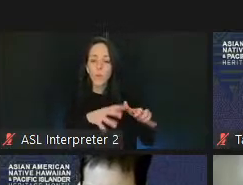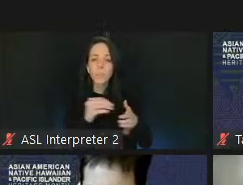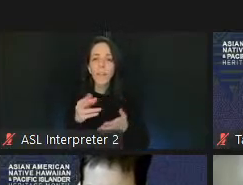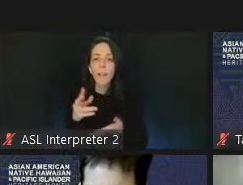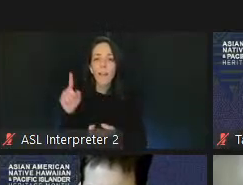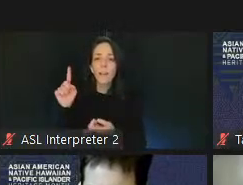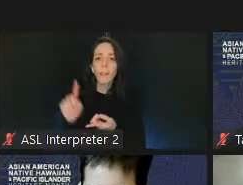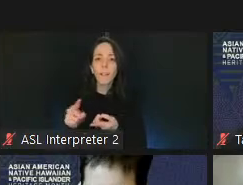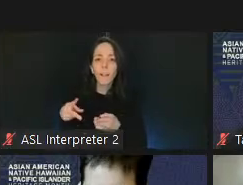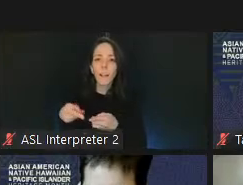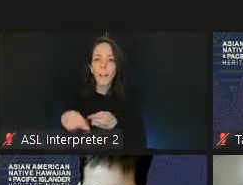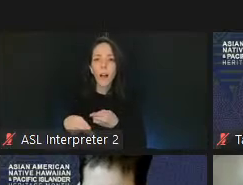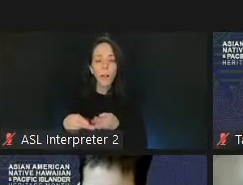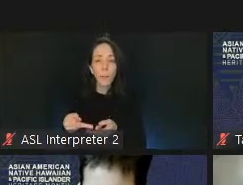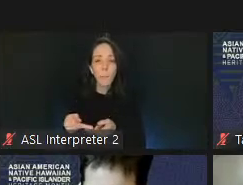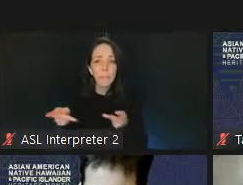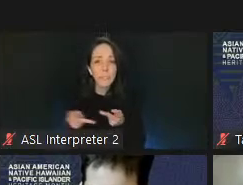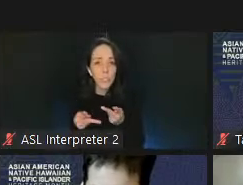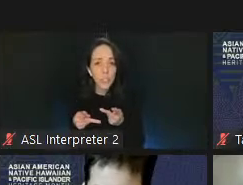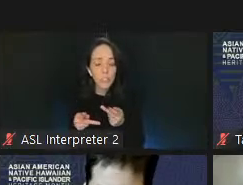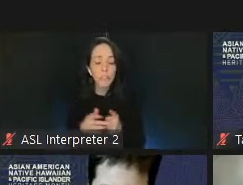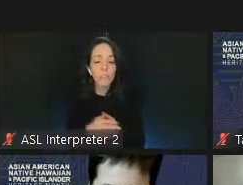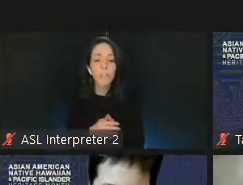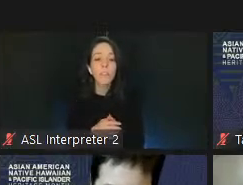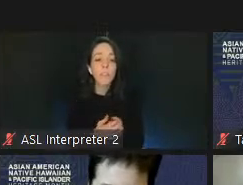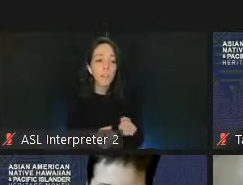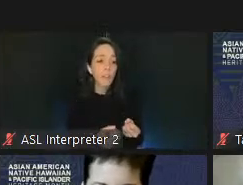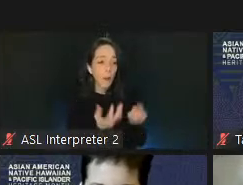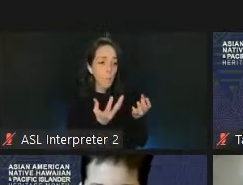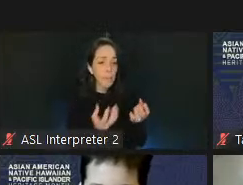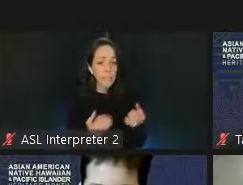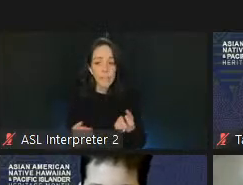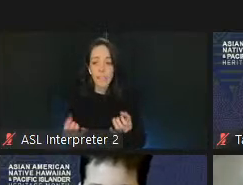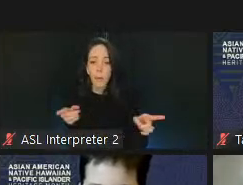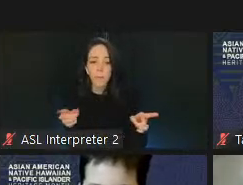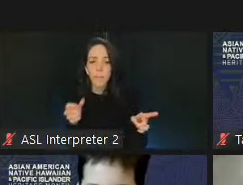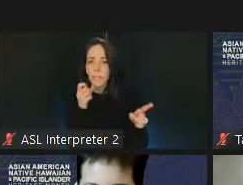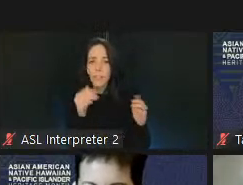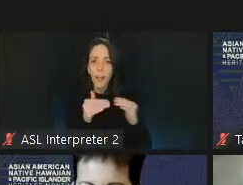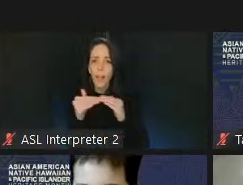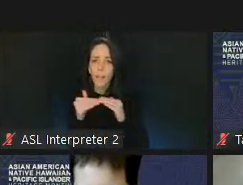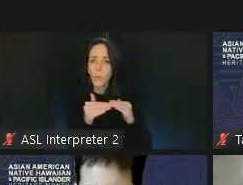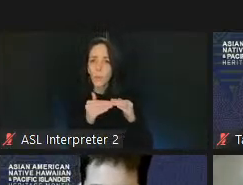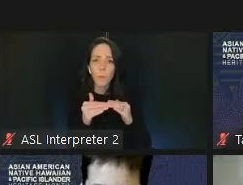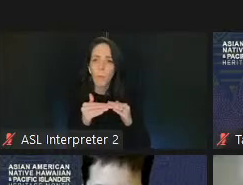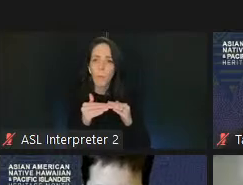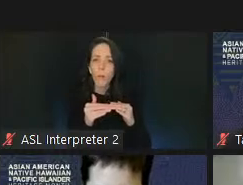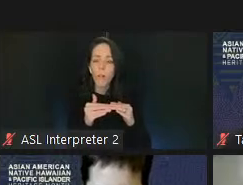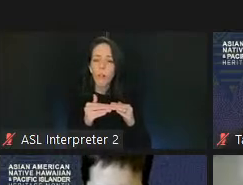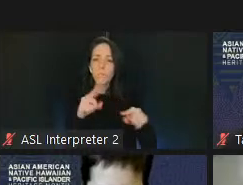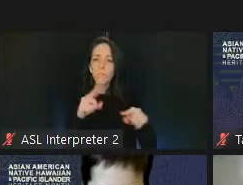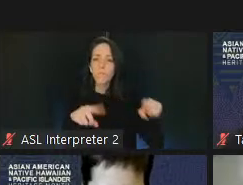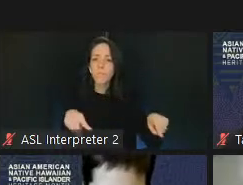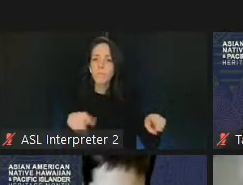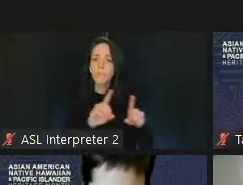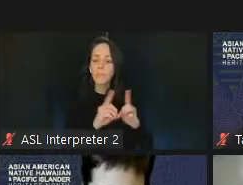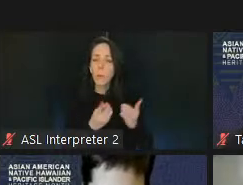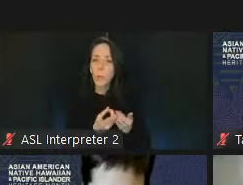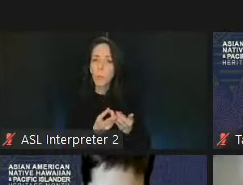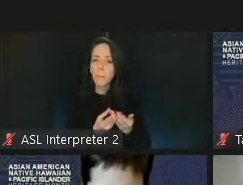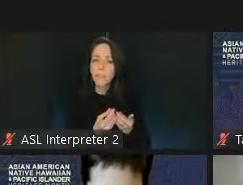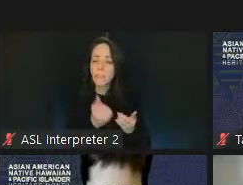to be that the number of positions that are being frozen and cut is not equitable across the different departments, and actually